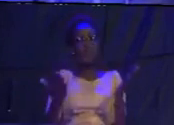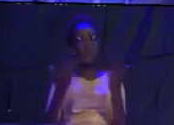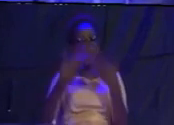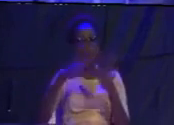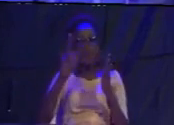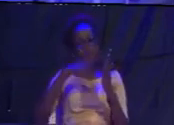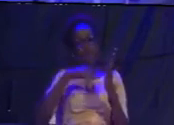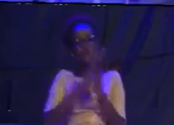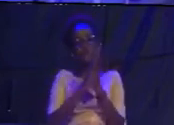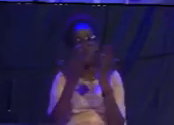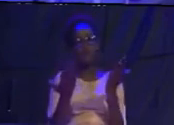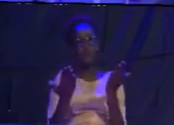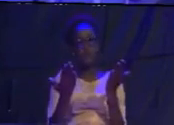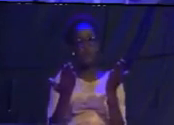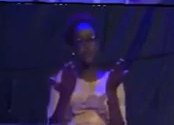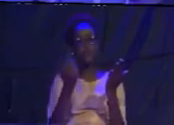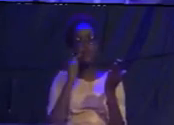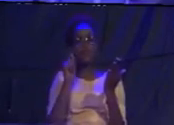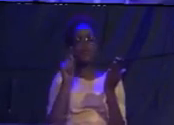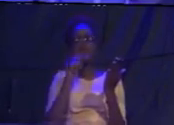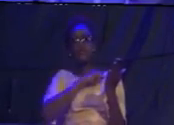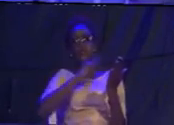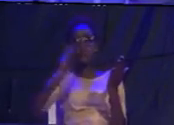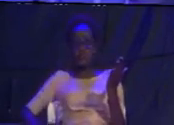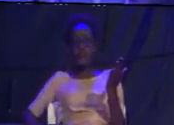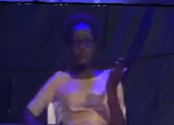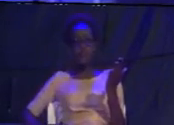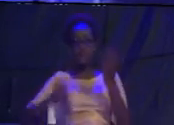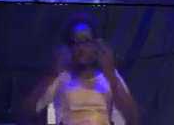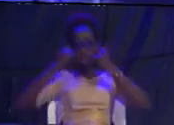book. After reading the book, he